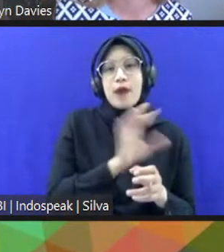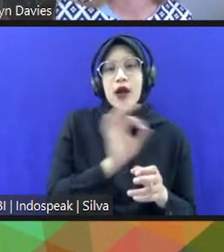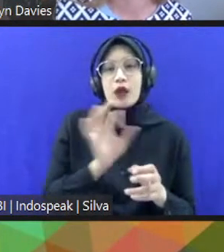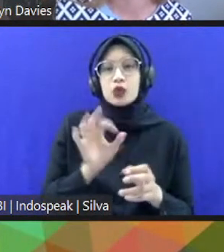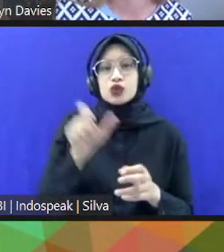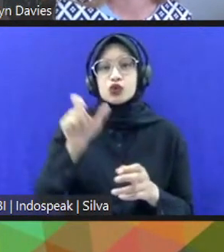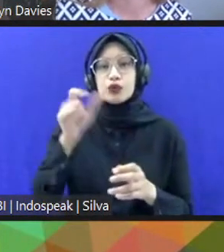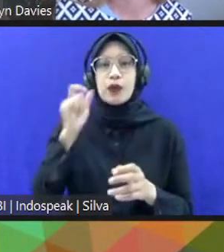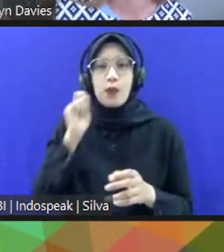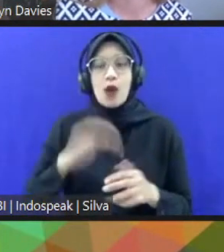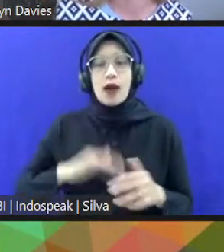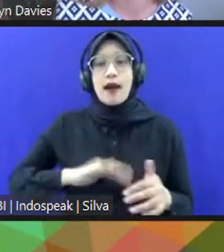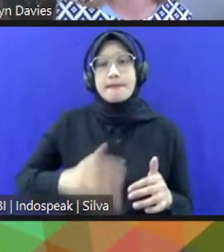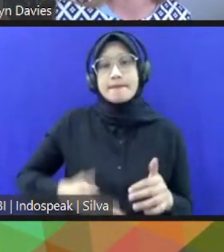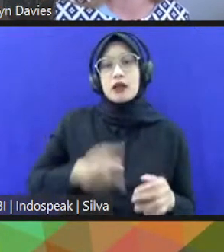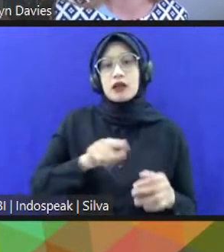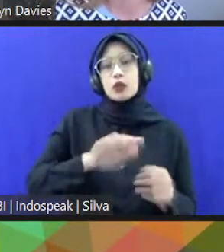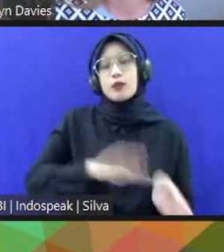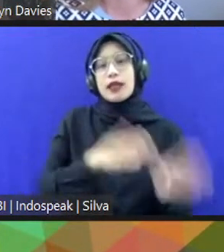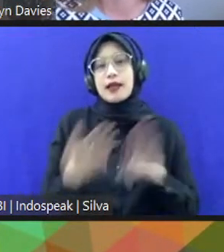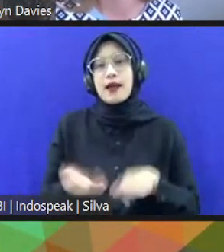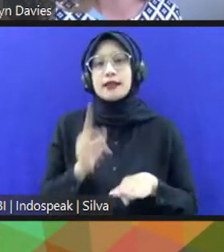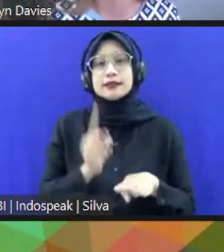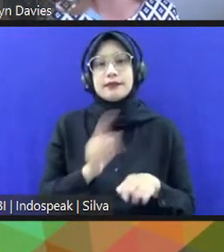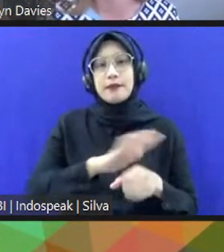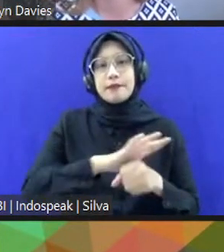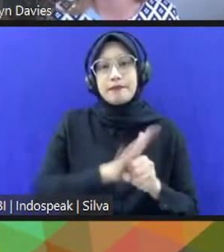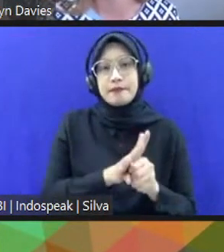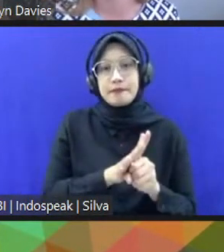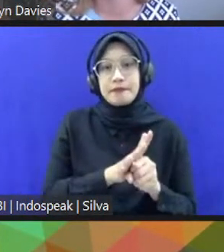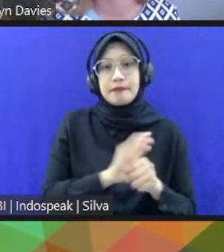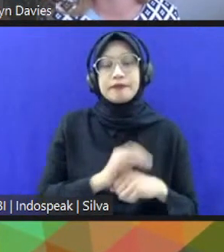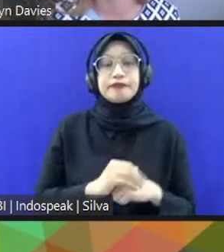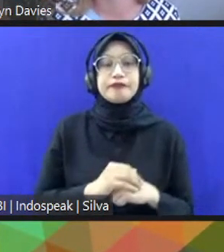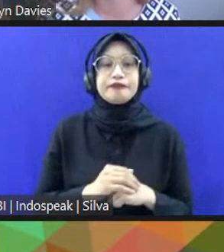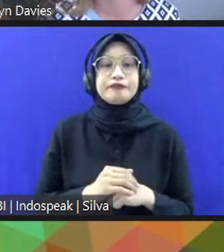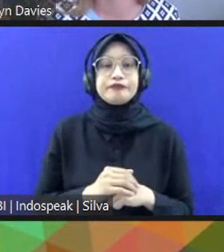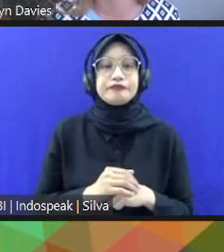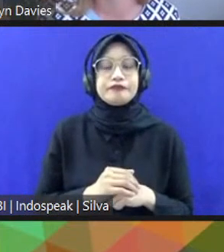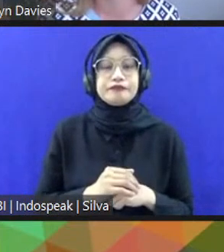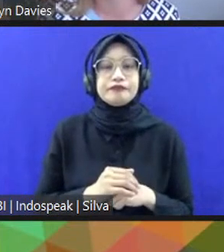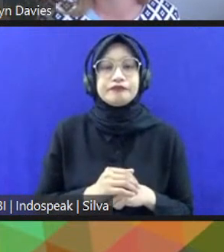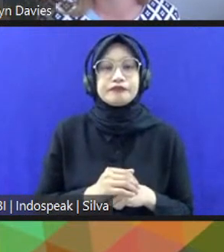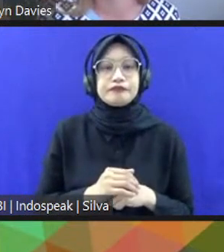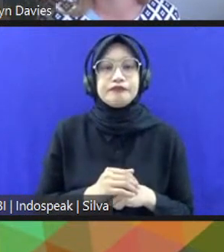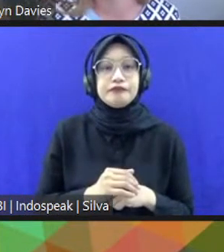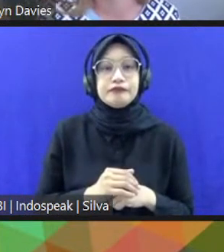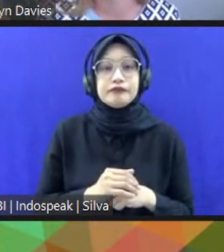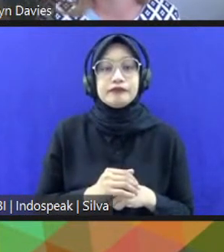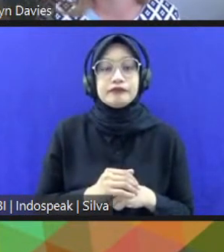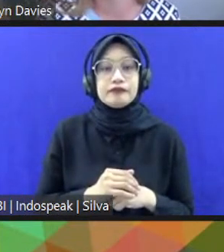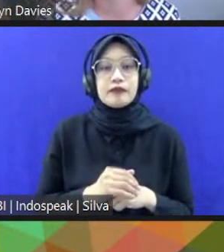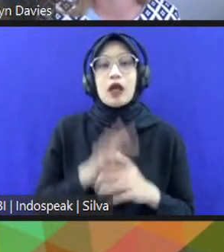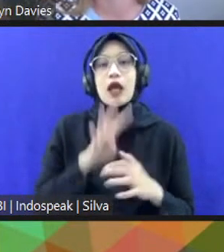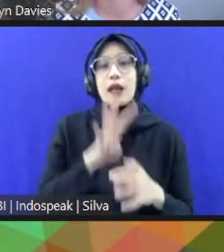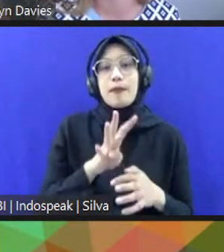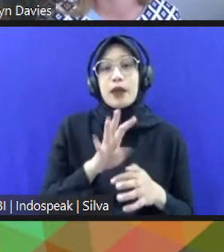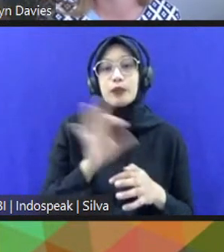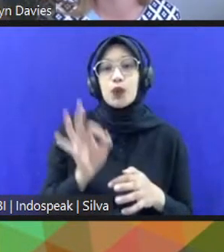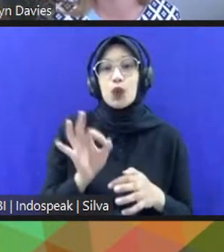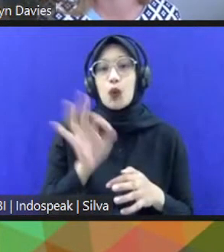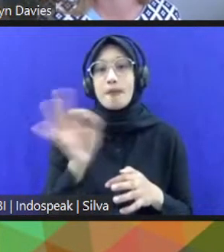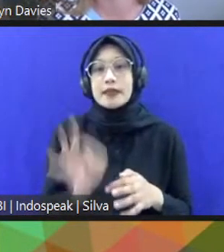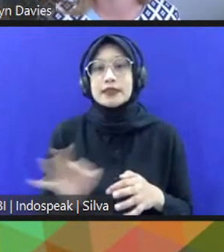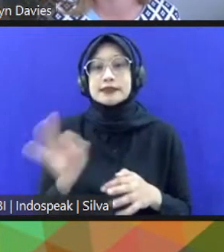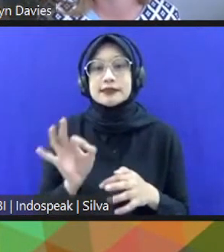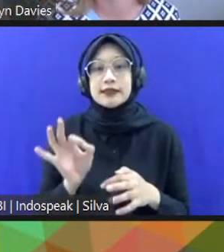with COVID-19, not from COVID-19. And also, I think 45% out of those were